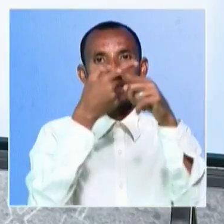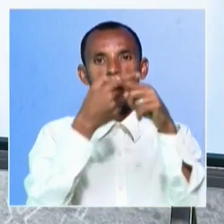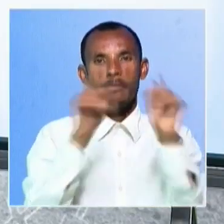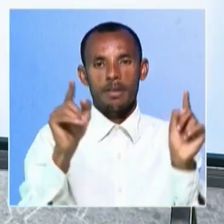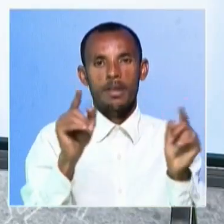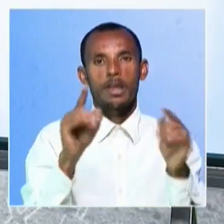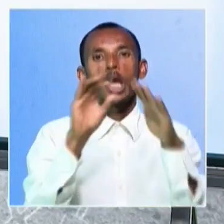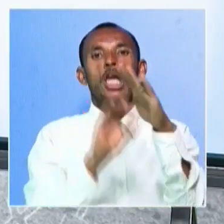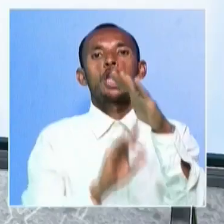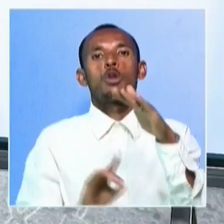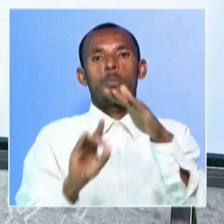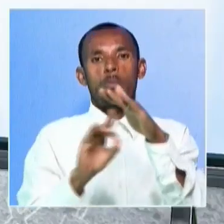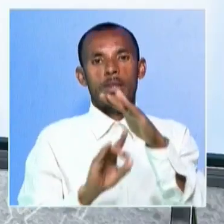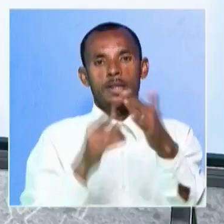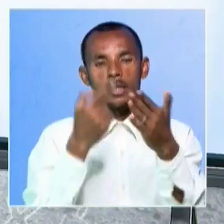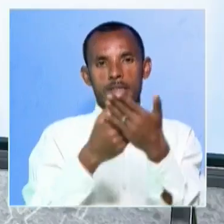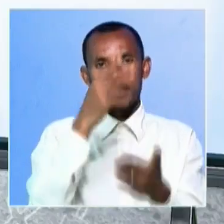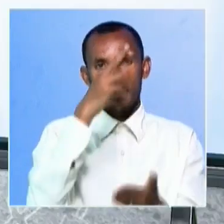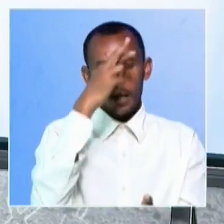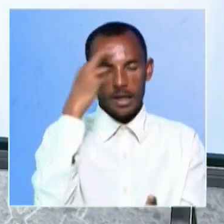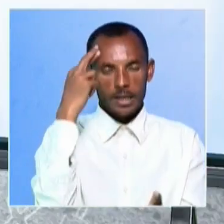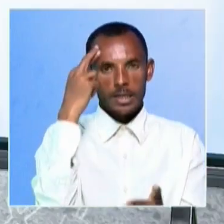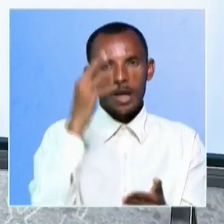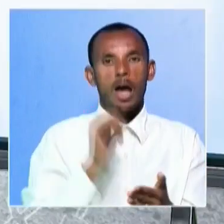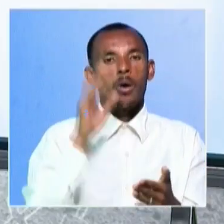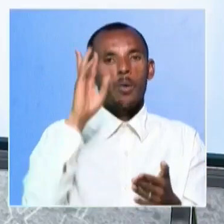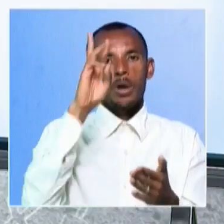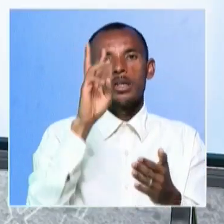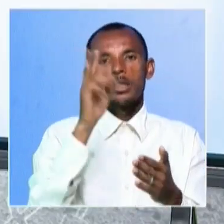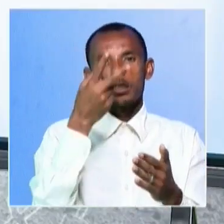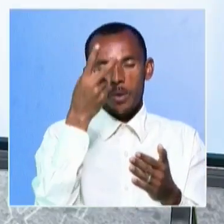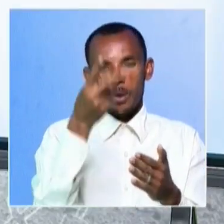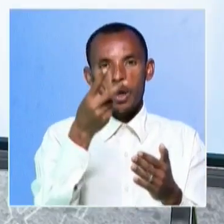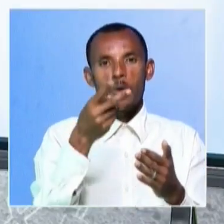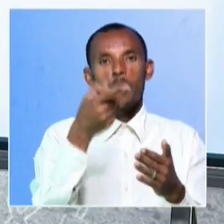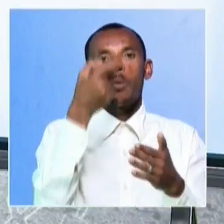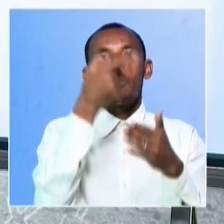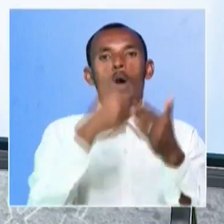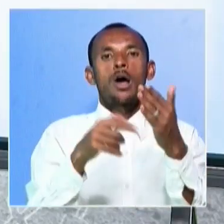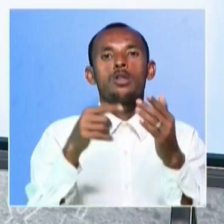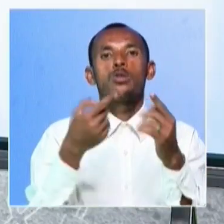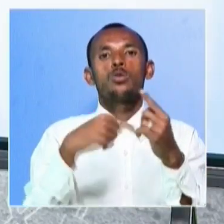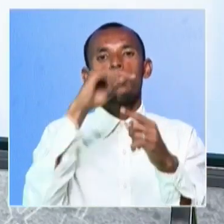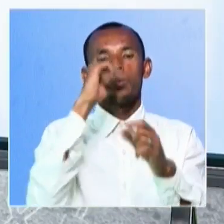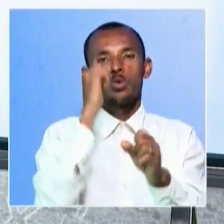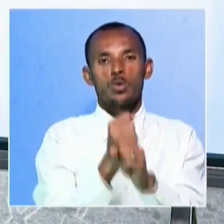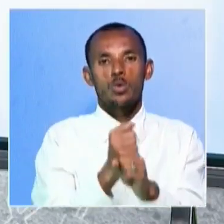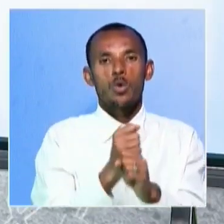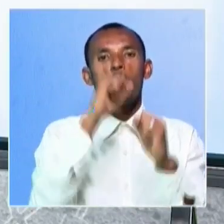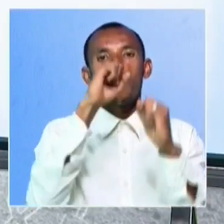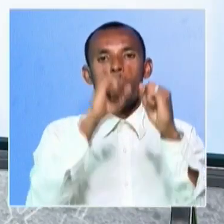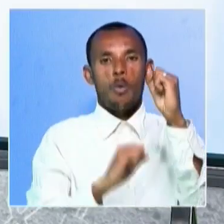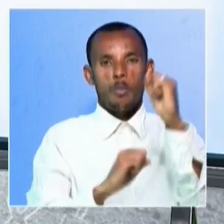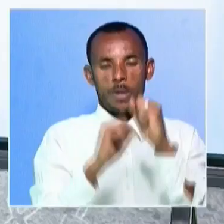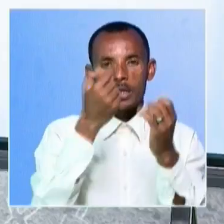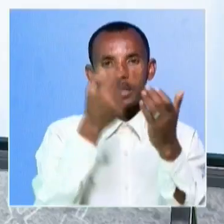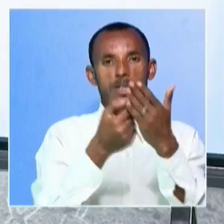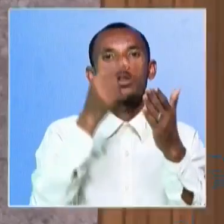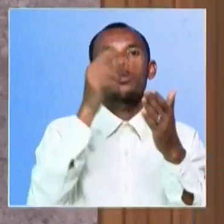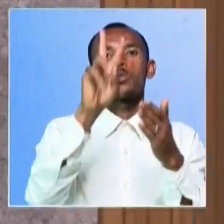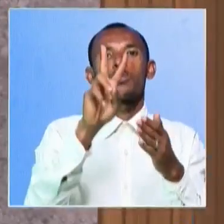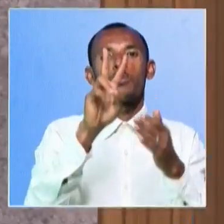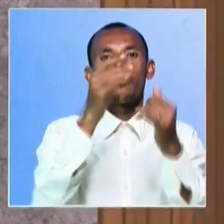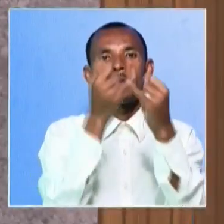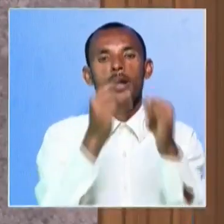denominator. In this case, I will show you what you need to do to compare these 2